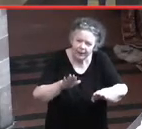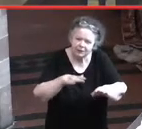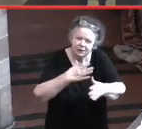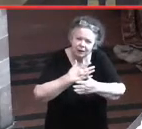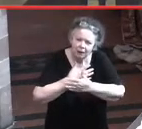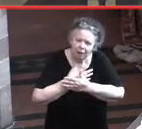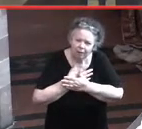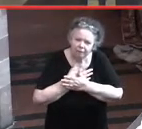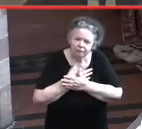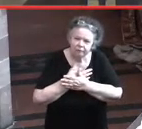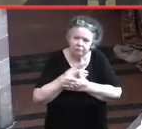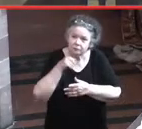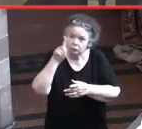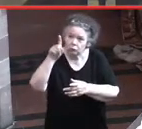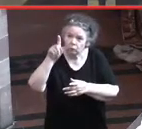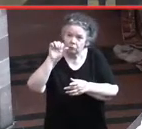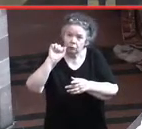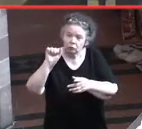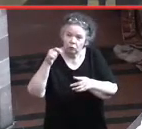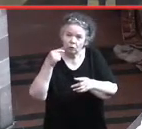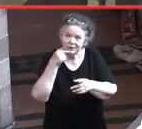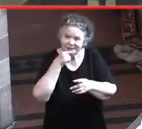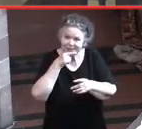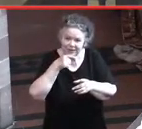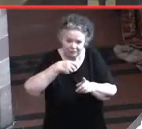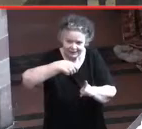You sent your Son Jesus Christ to be our Saviour.